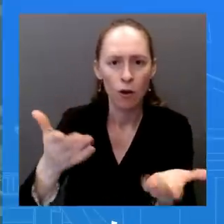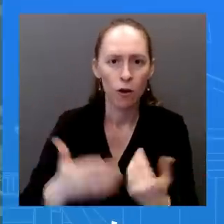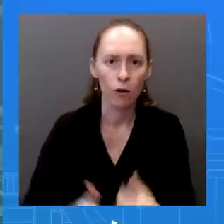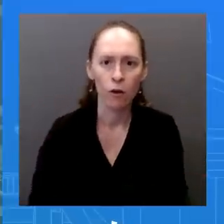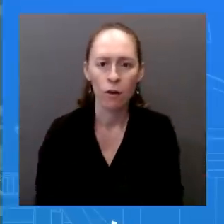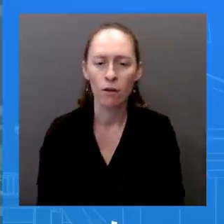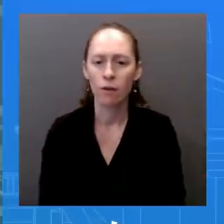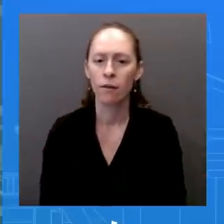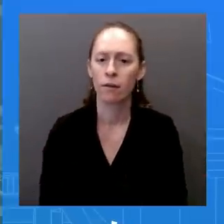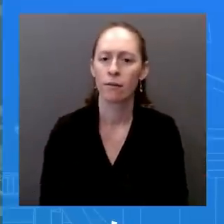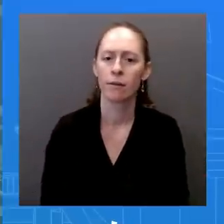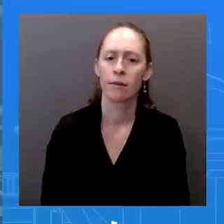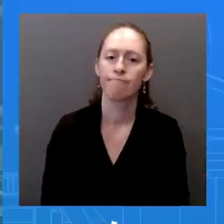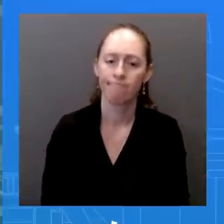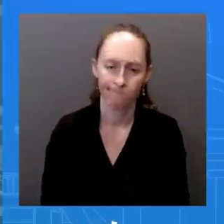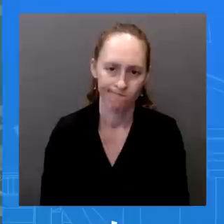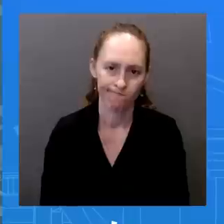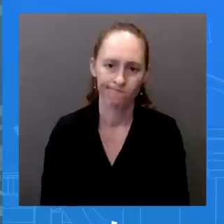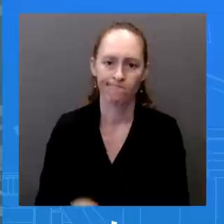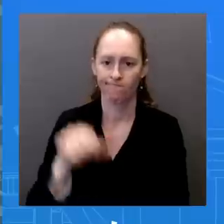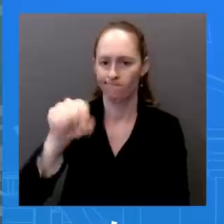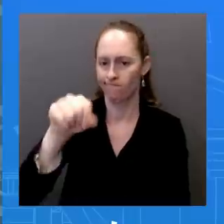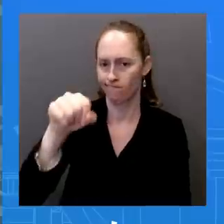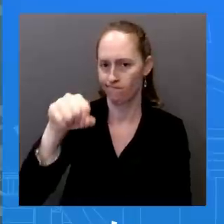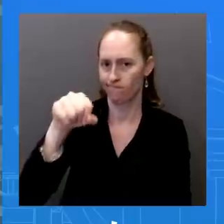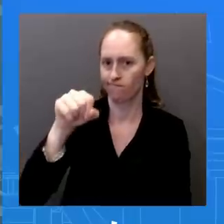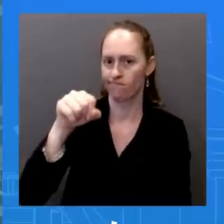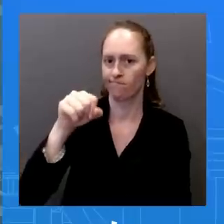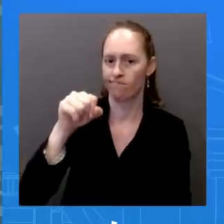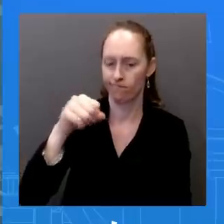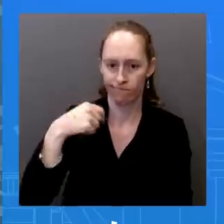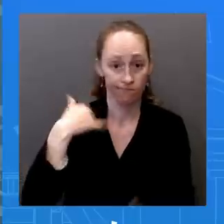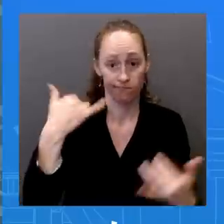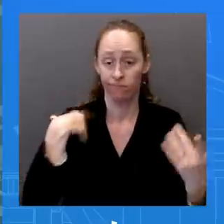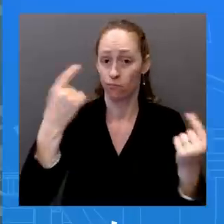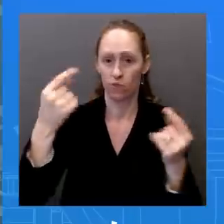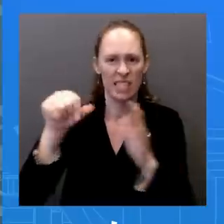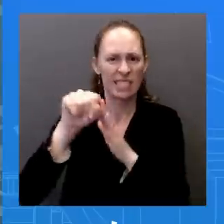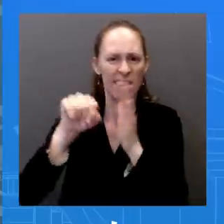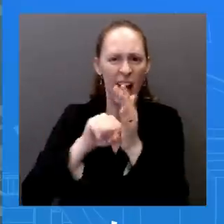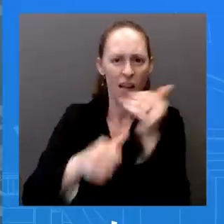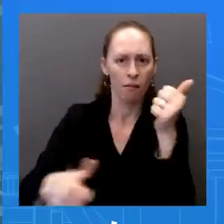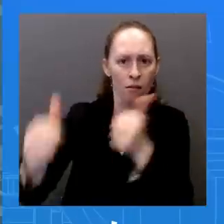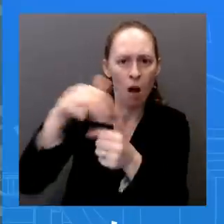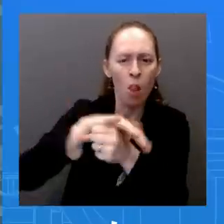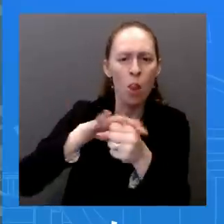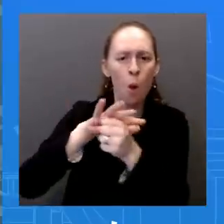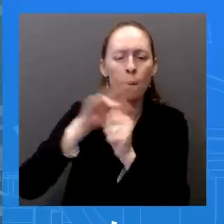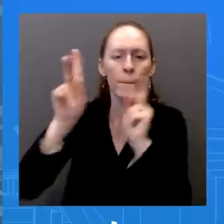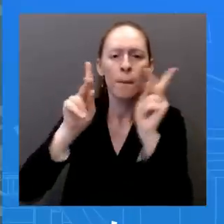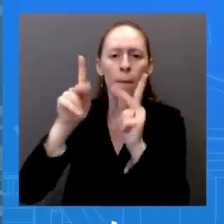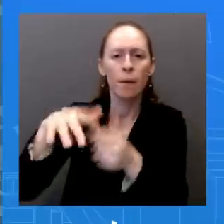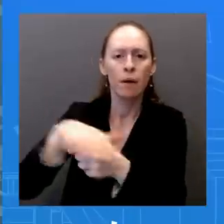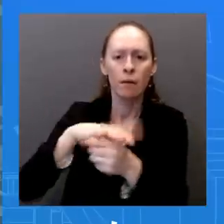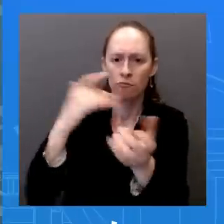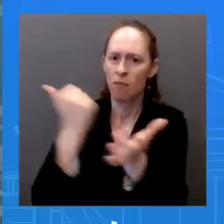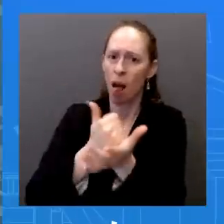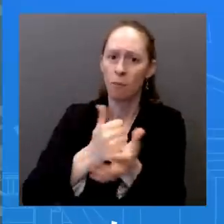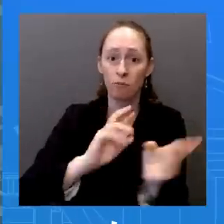coordinating closely with state officials and local service providers who are prepared to welcome these families